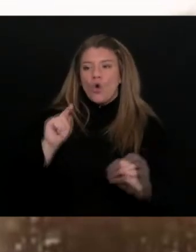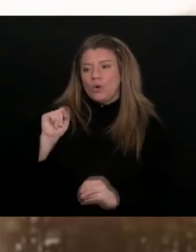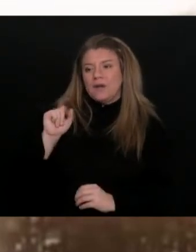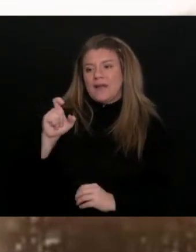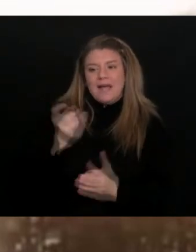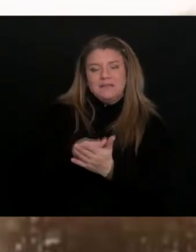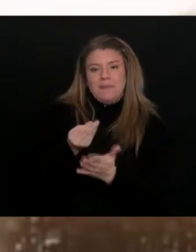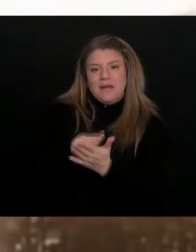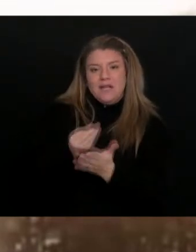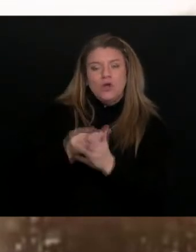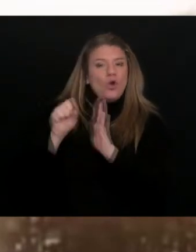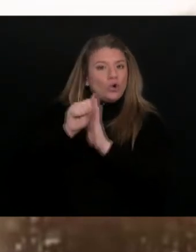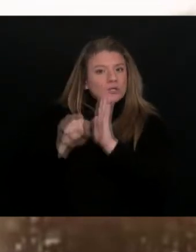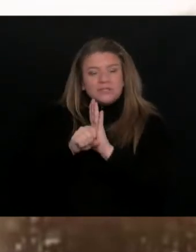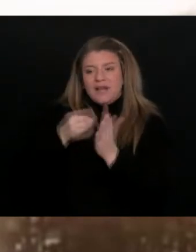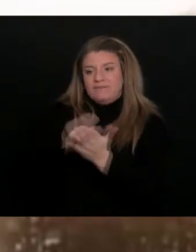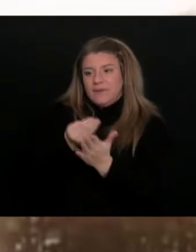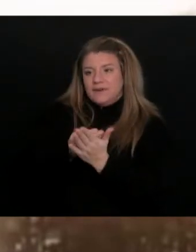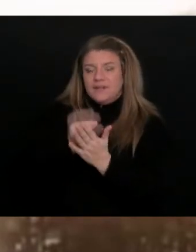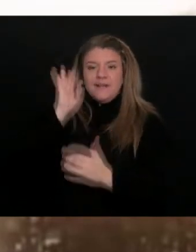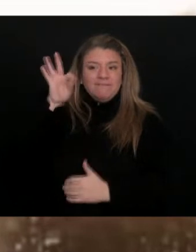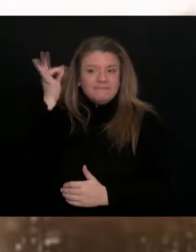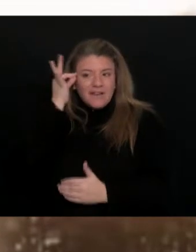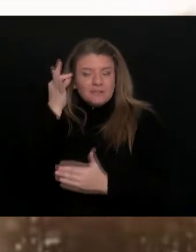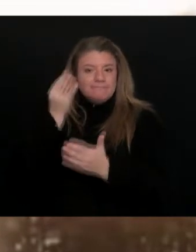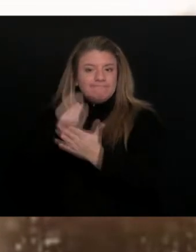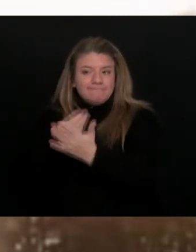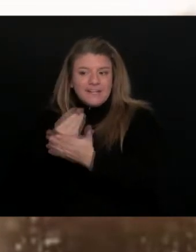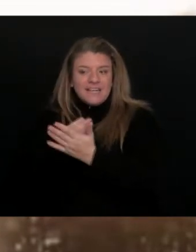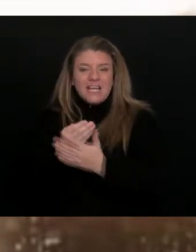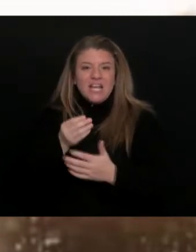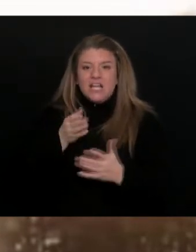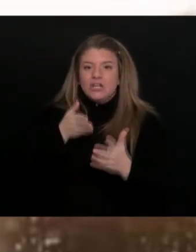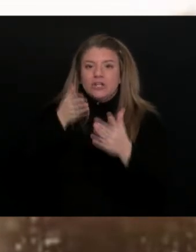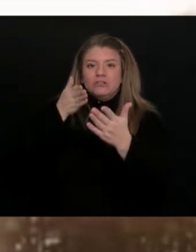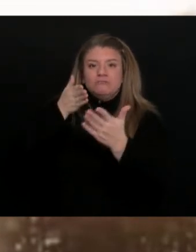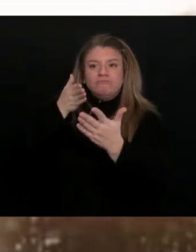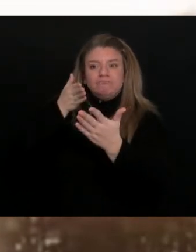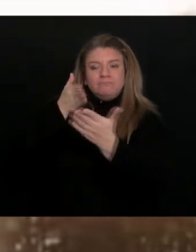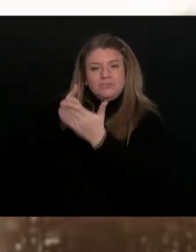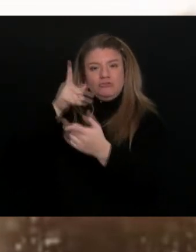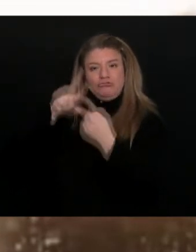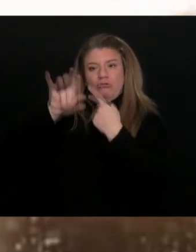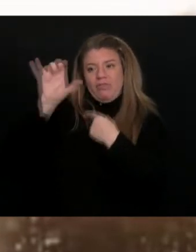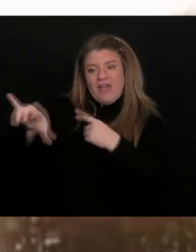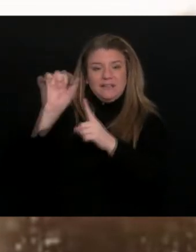whether it's state dollars or federal dollars, is sent to any bad actor.